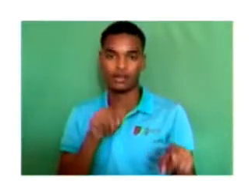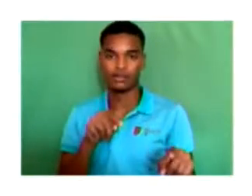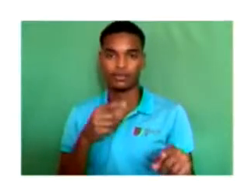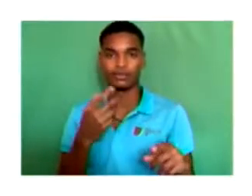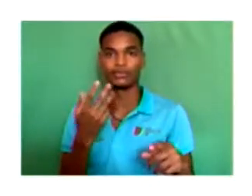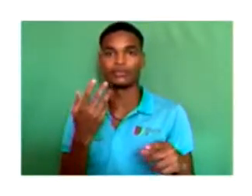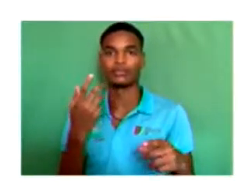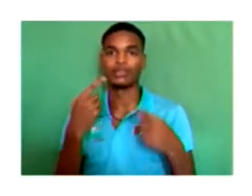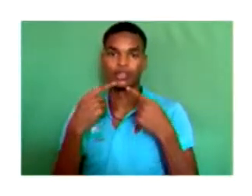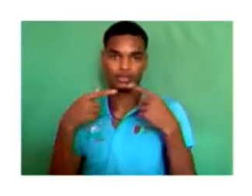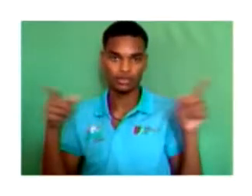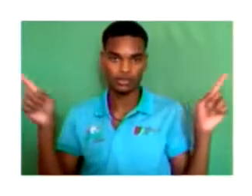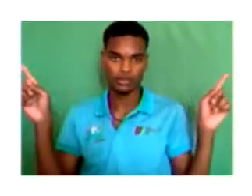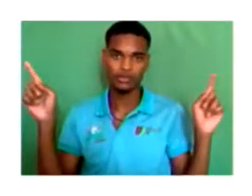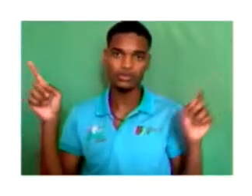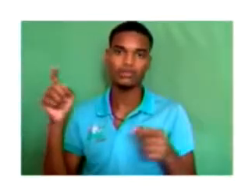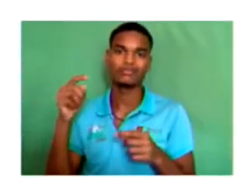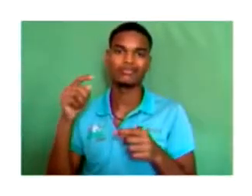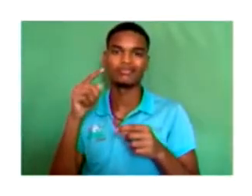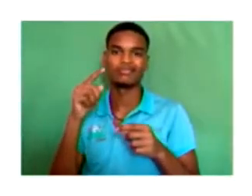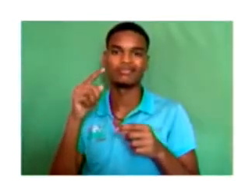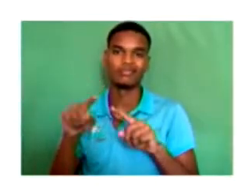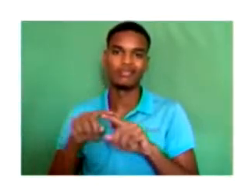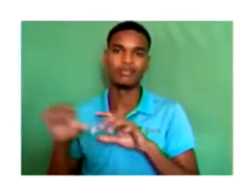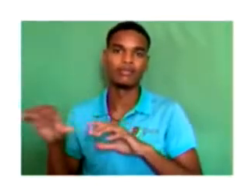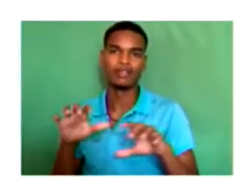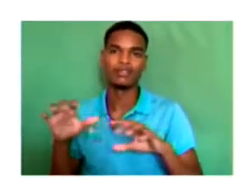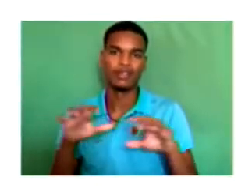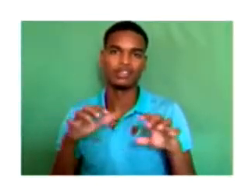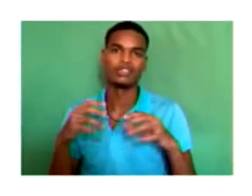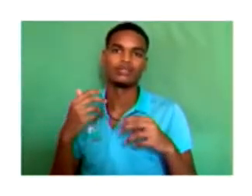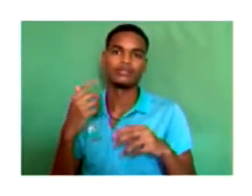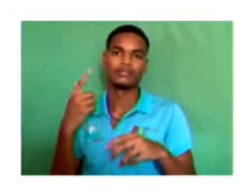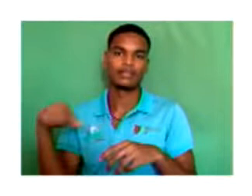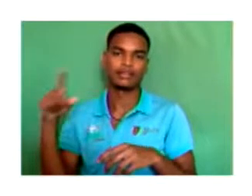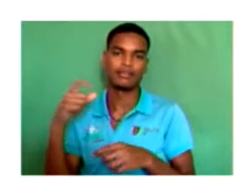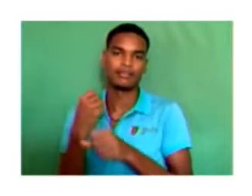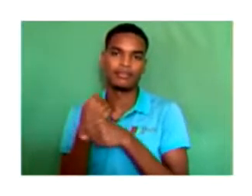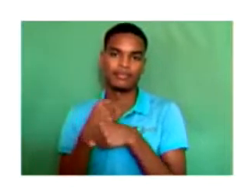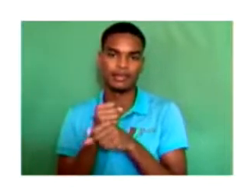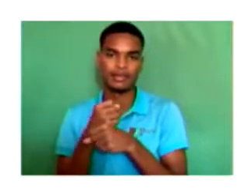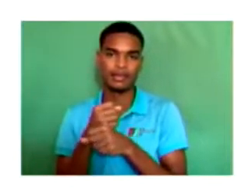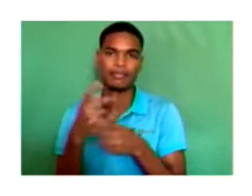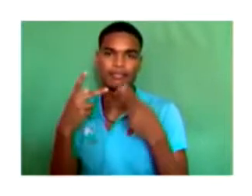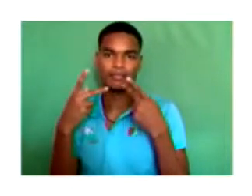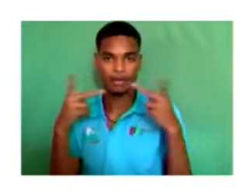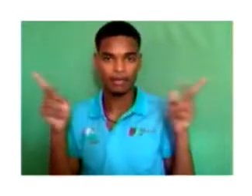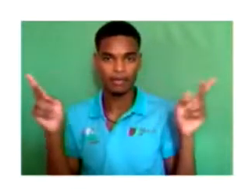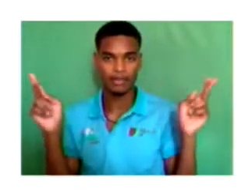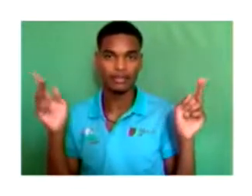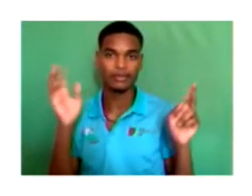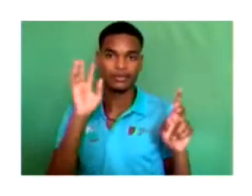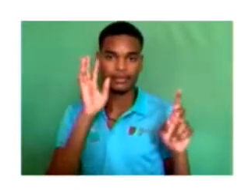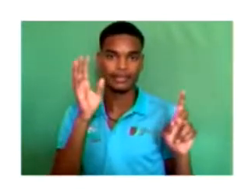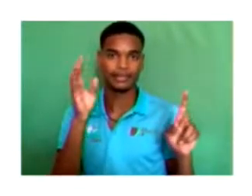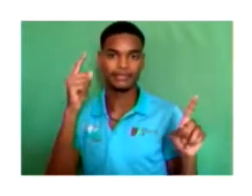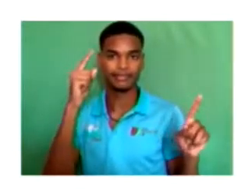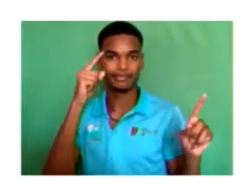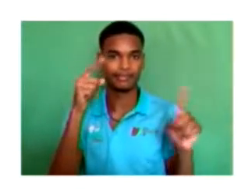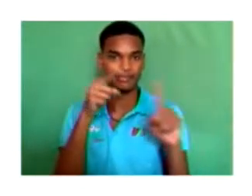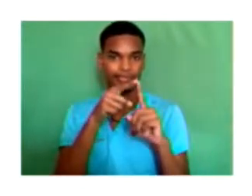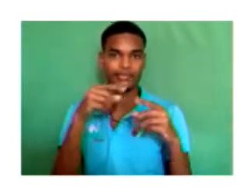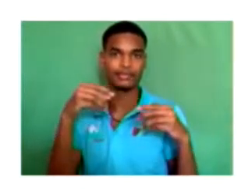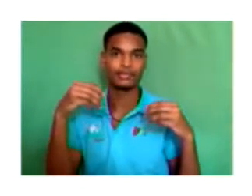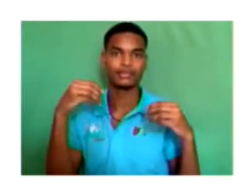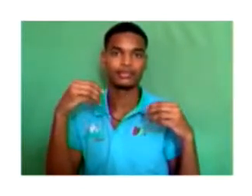I'm aware of that have got stuff that they've made public that they're aiming at putting out for consumers.